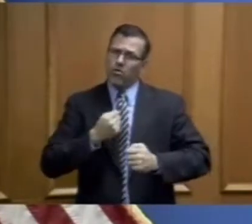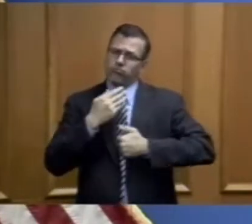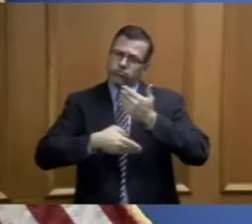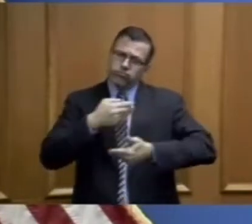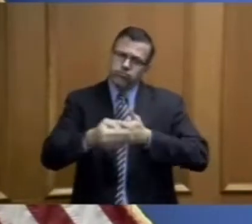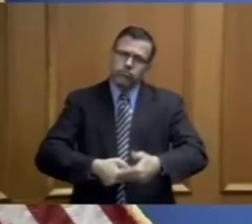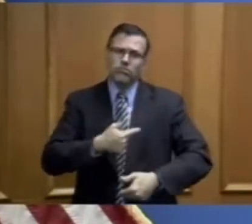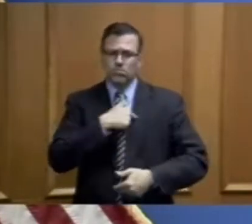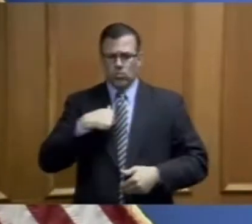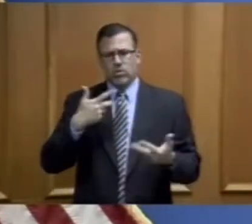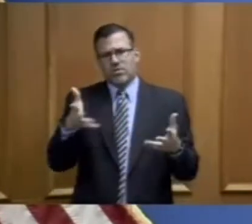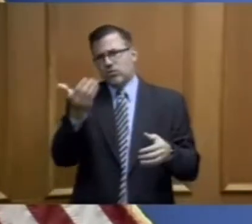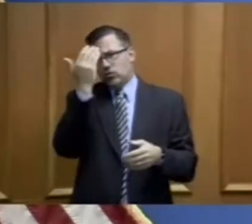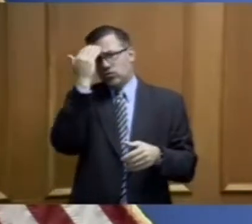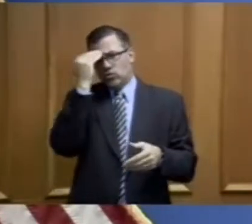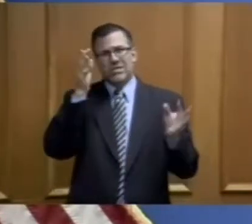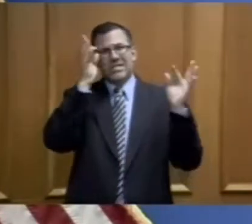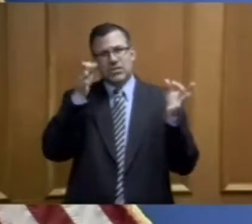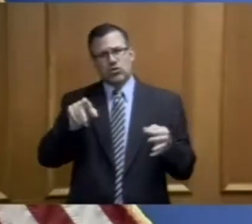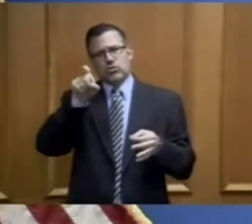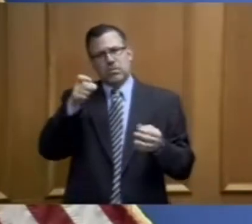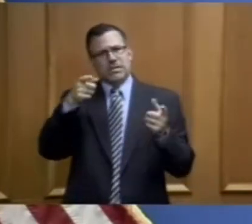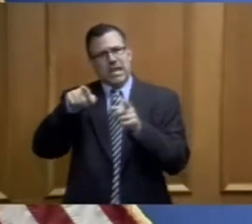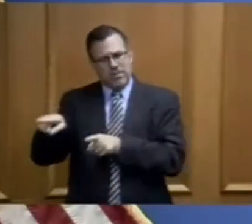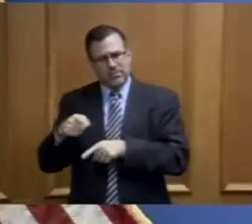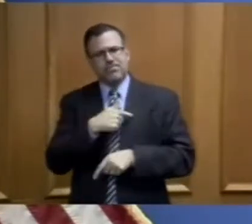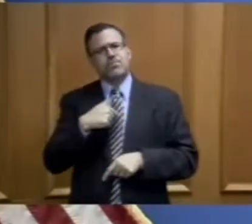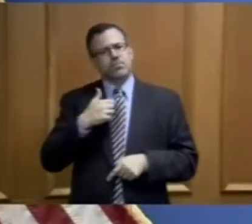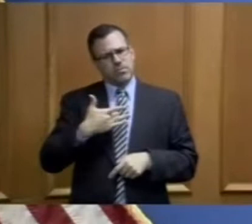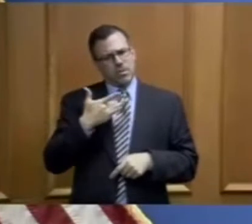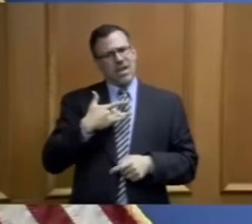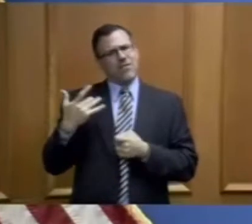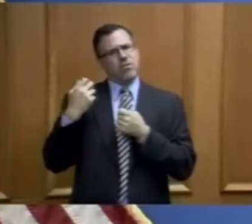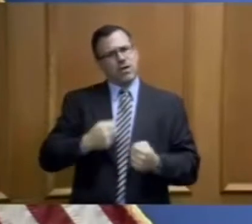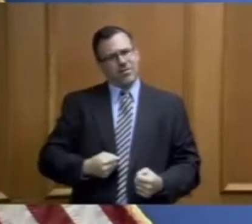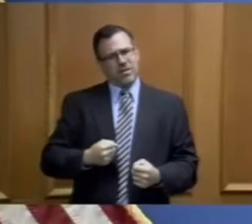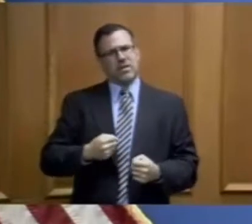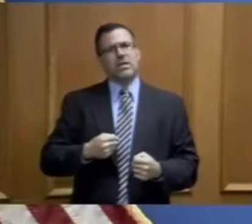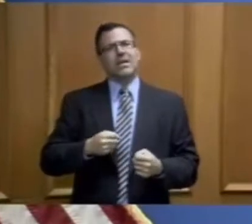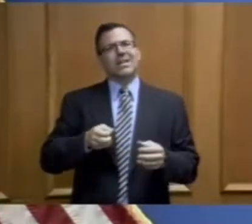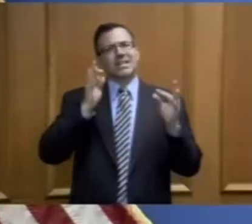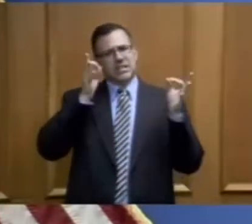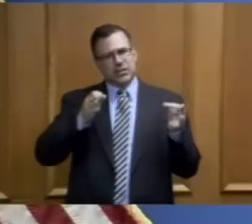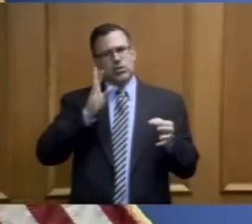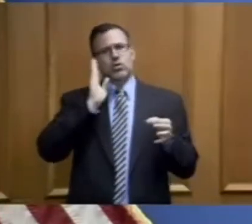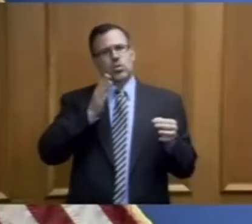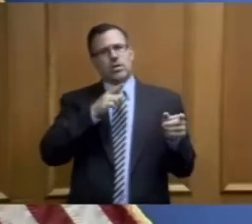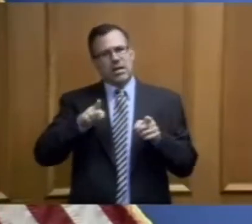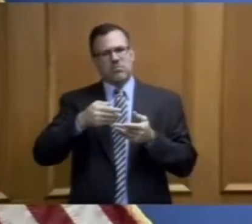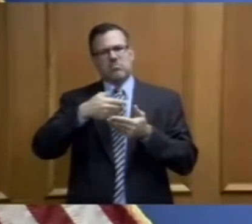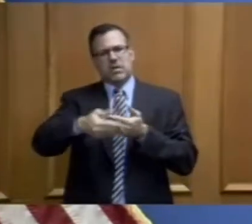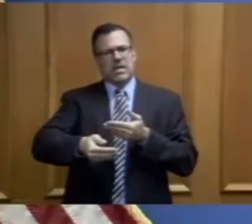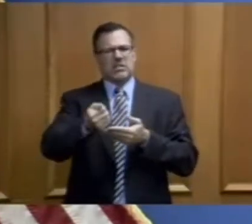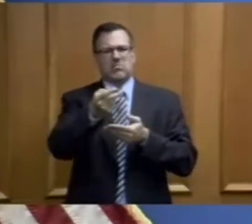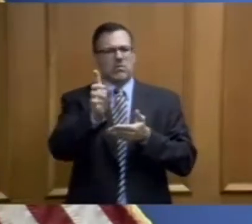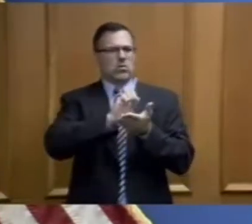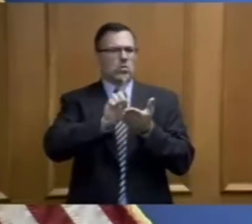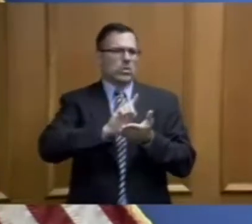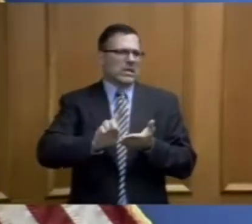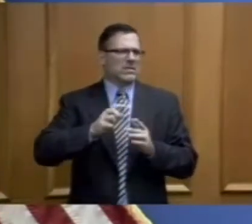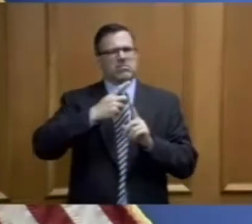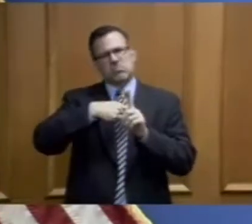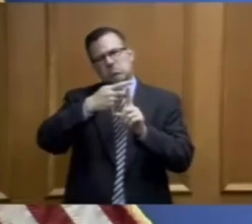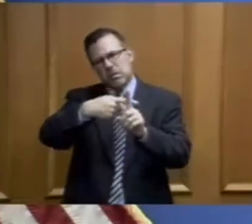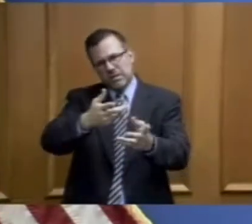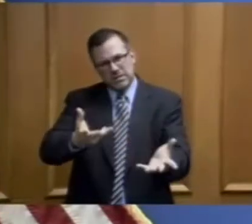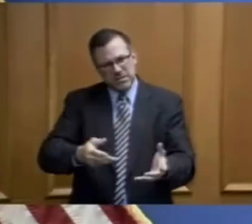be made, and I feel confident and certain that those decisions will be made in the coming weeks and in the coming months to keep Tennessee in the very